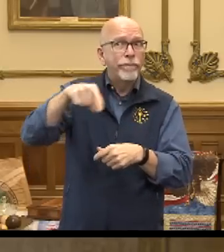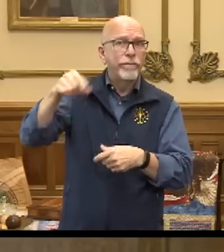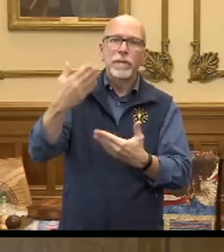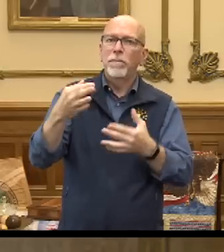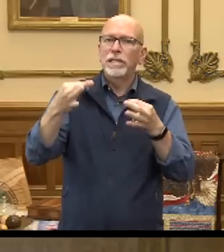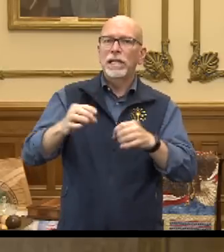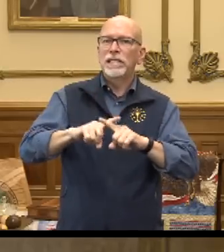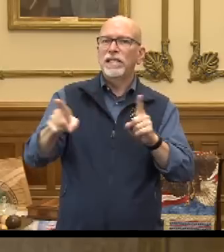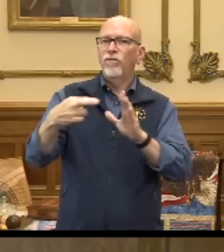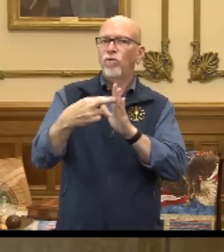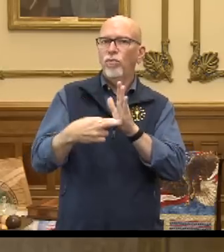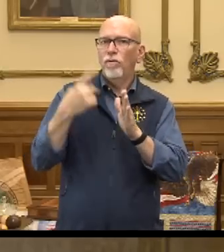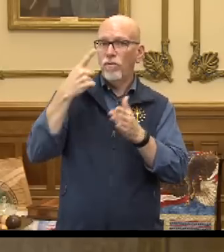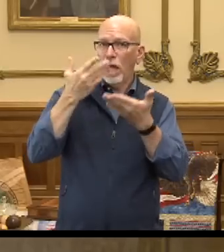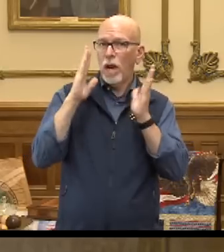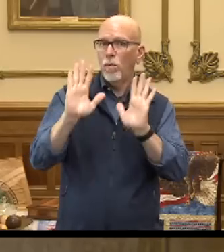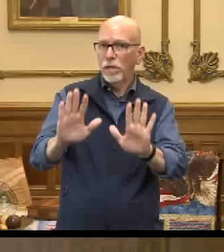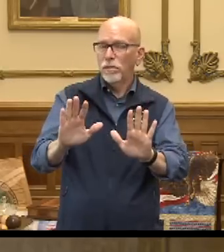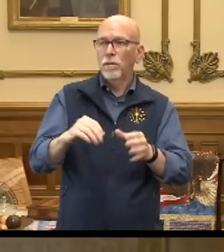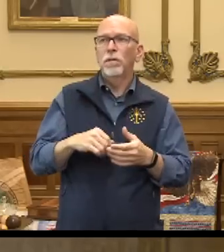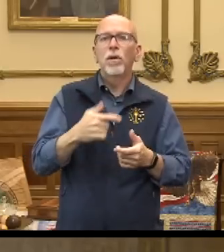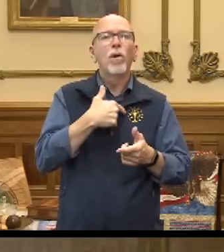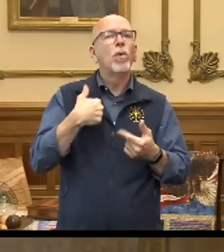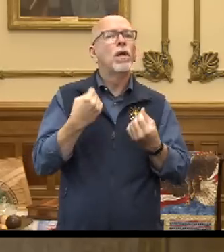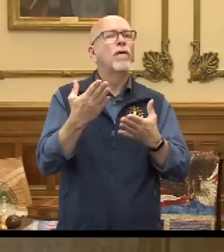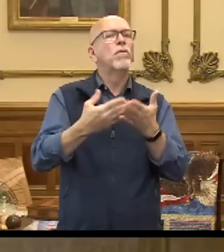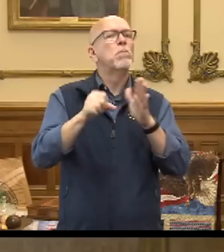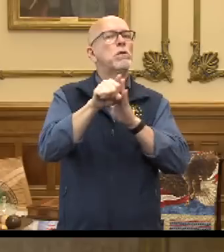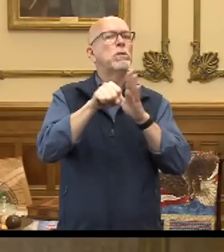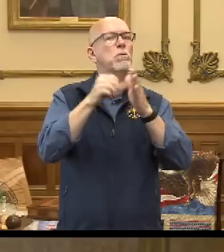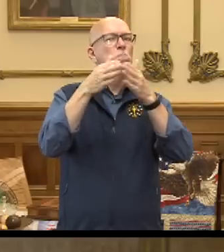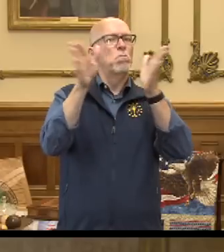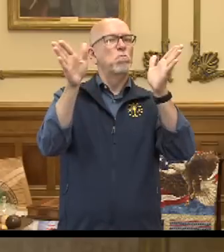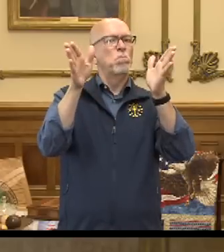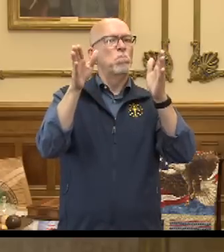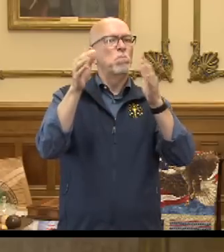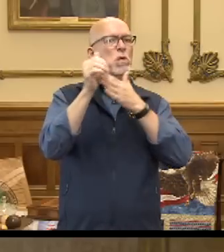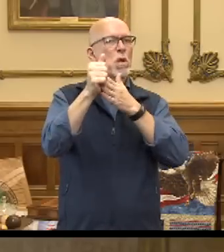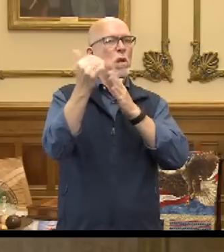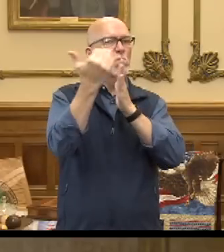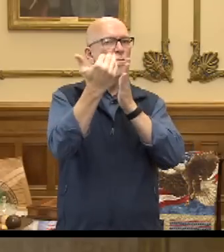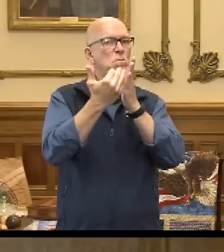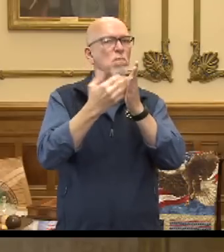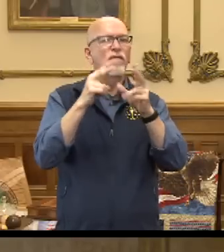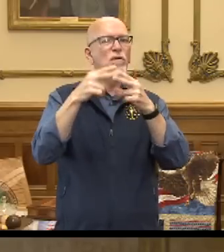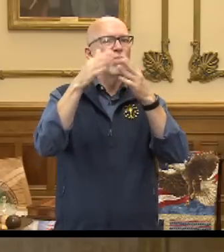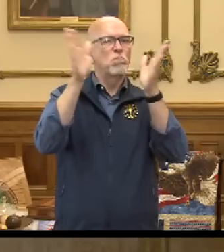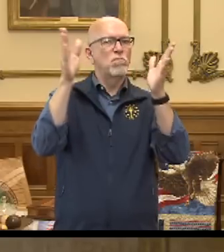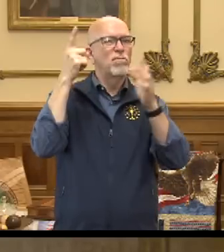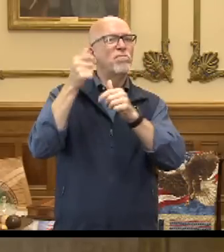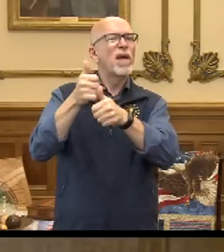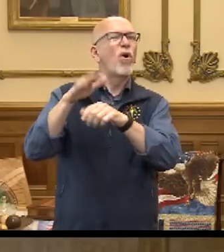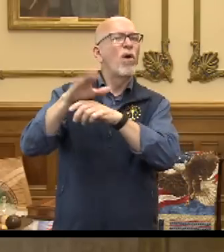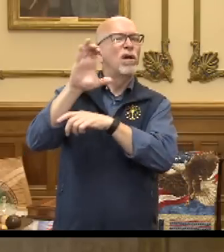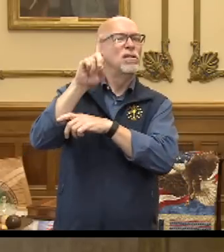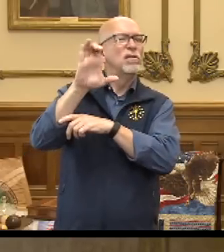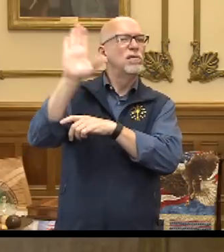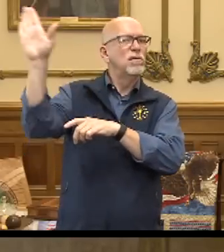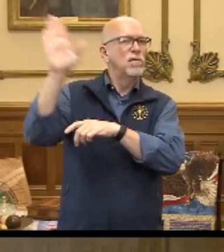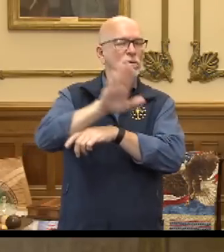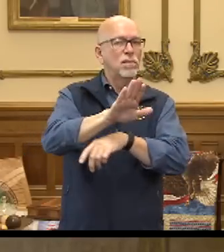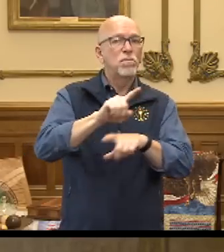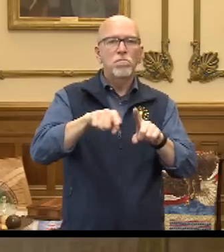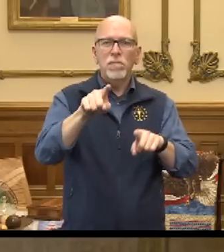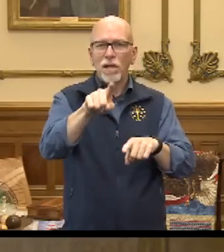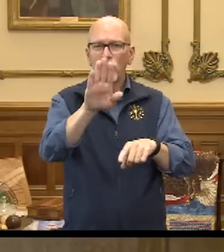with regards to Halloween. So we have given some state-based guidance, based very heavily on CDC's guidance, but you need to look to